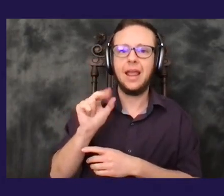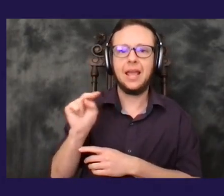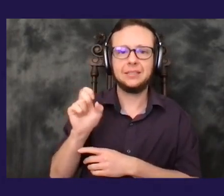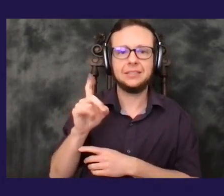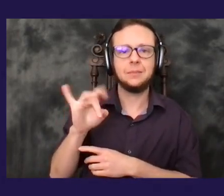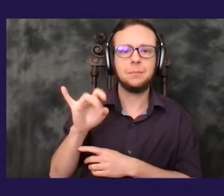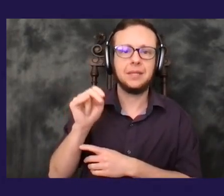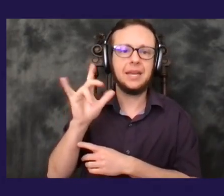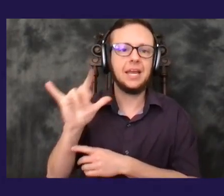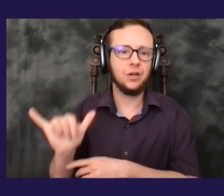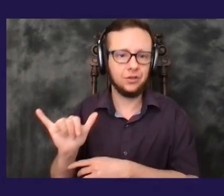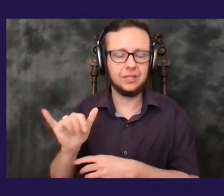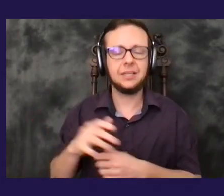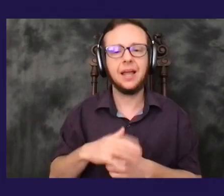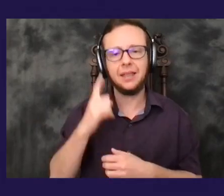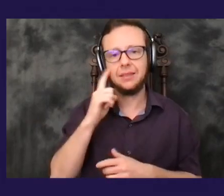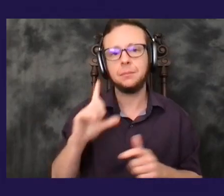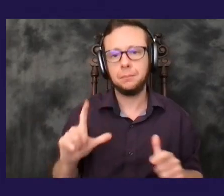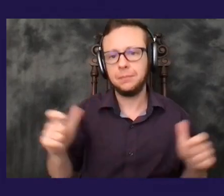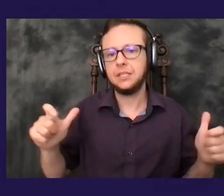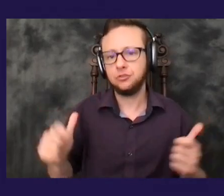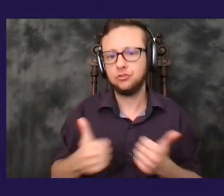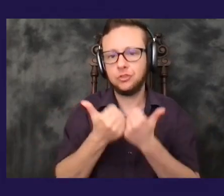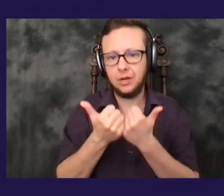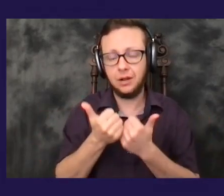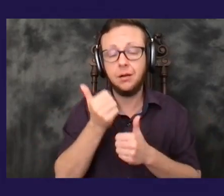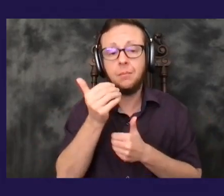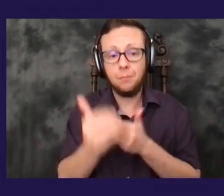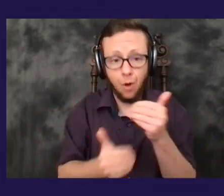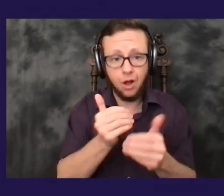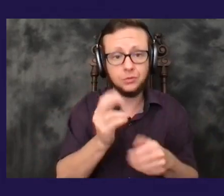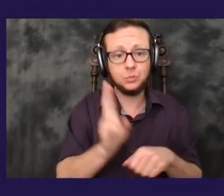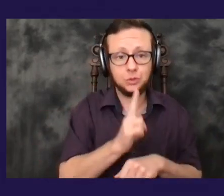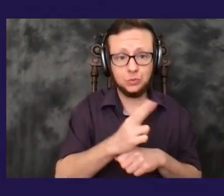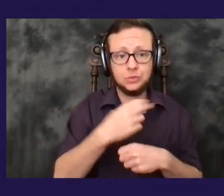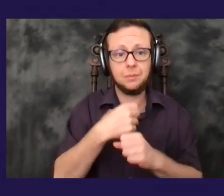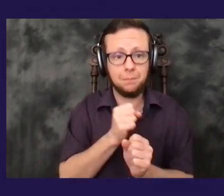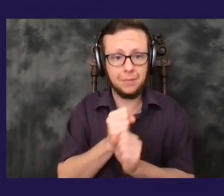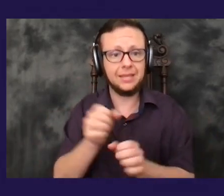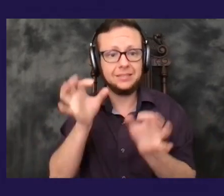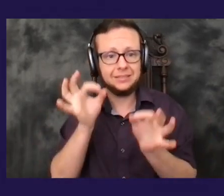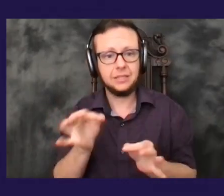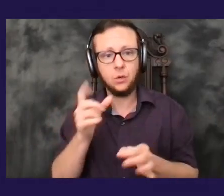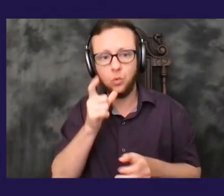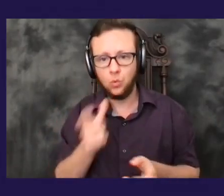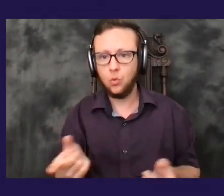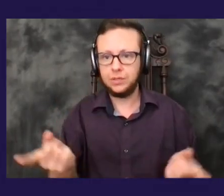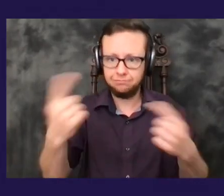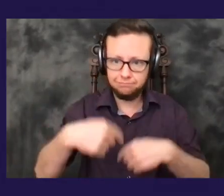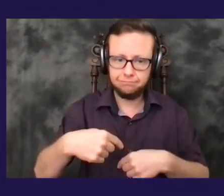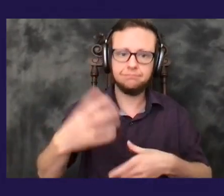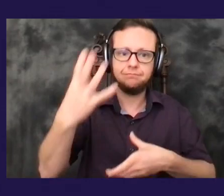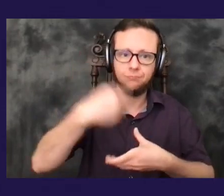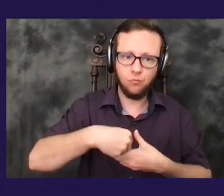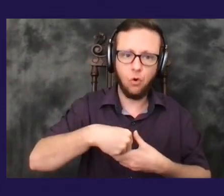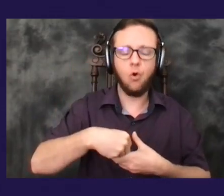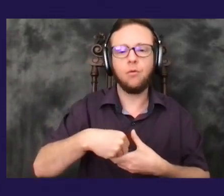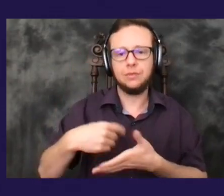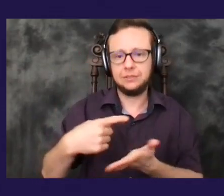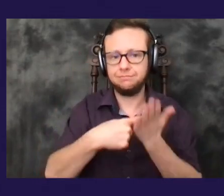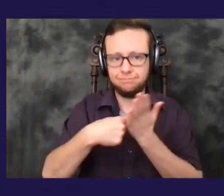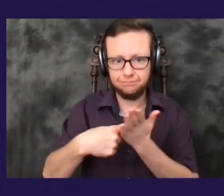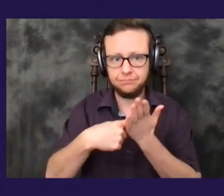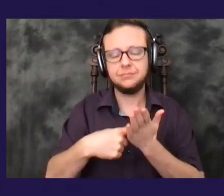challenge. And that's about the processes we use to make decisions and who we bring to the table. And that is where I think we really need to see some